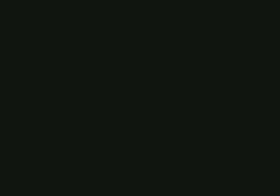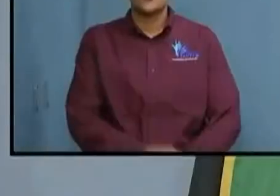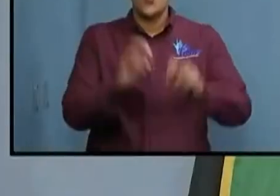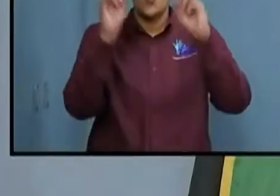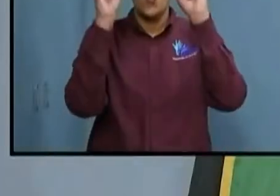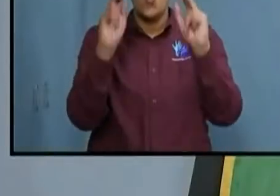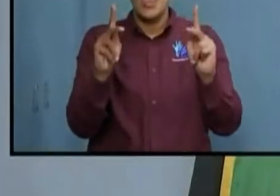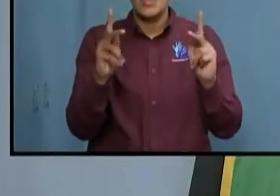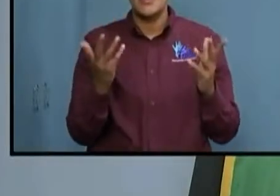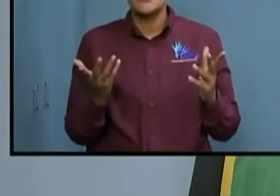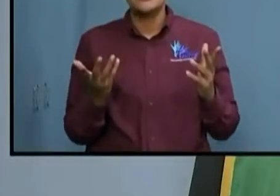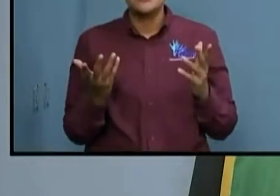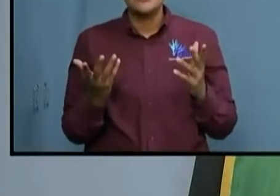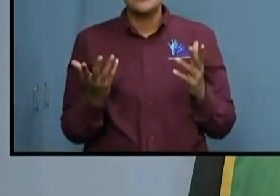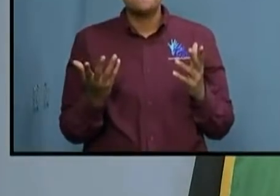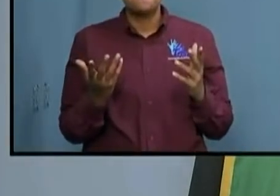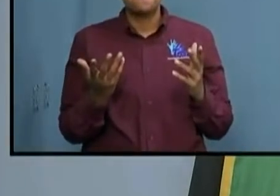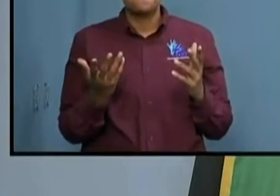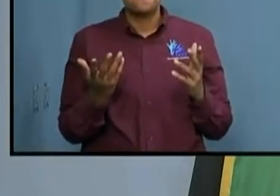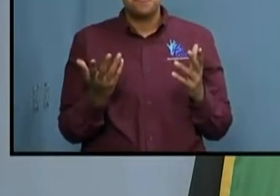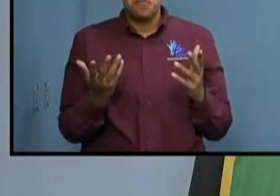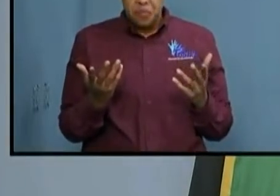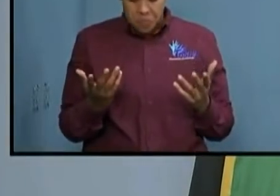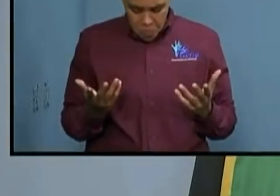Okay, so